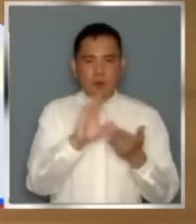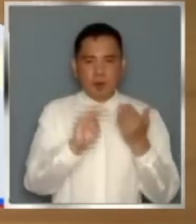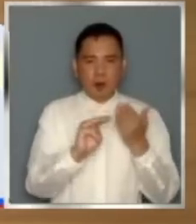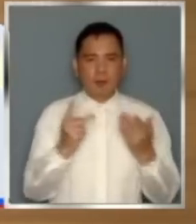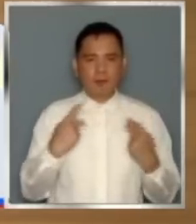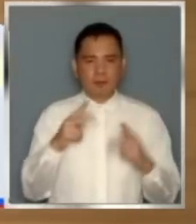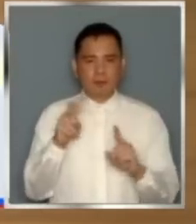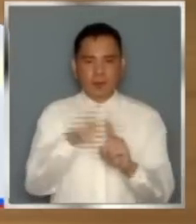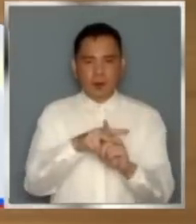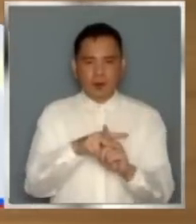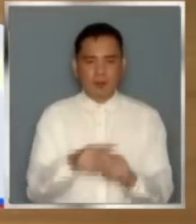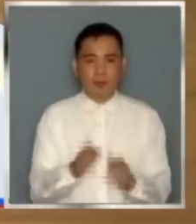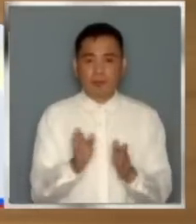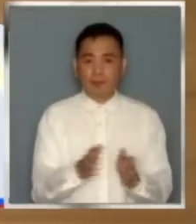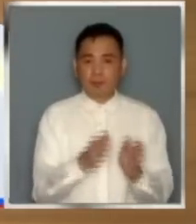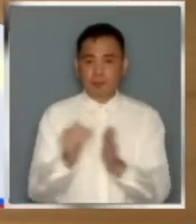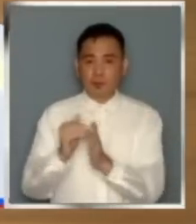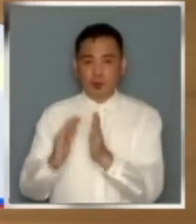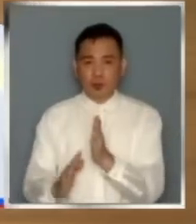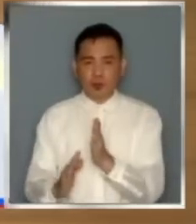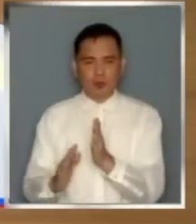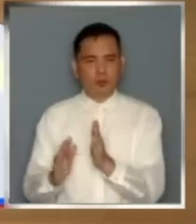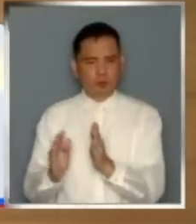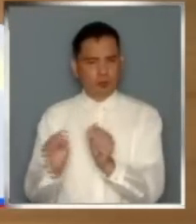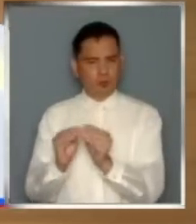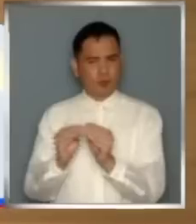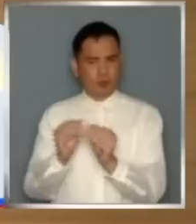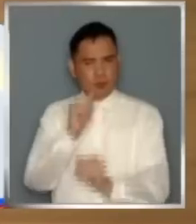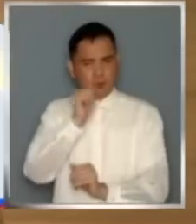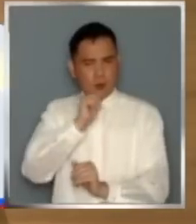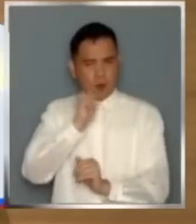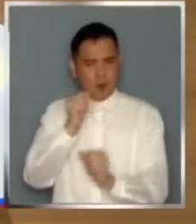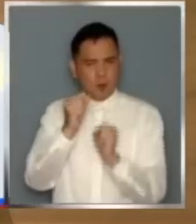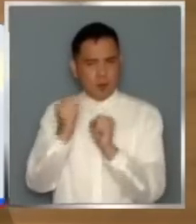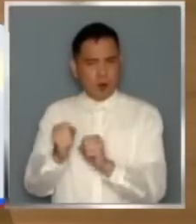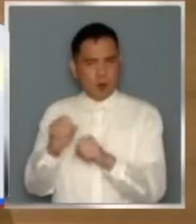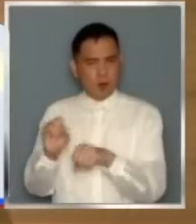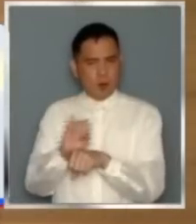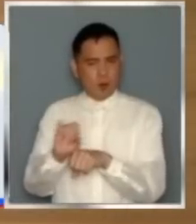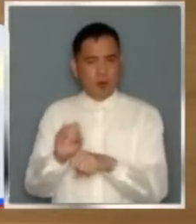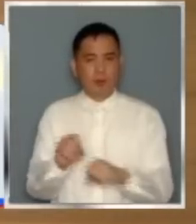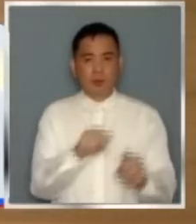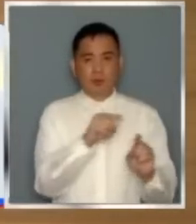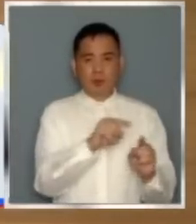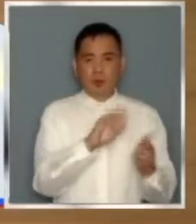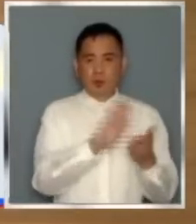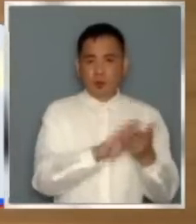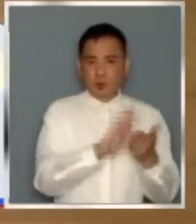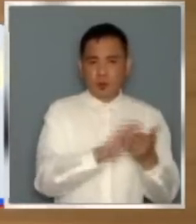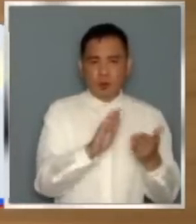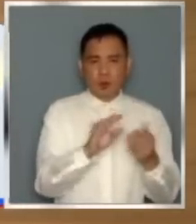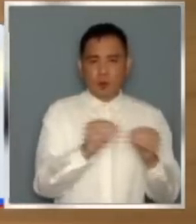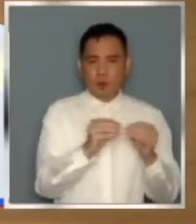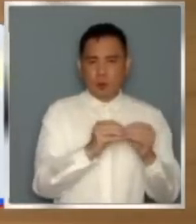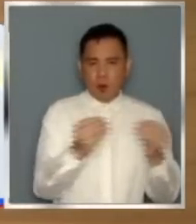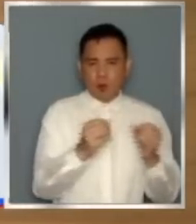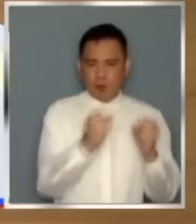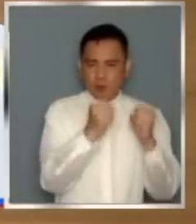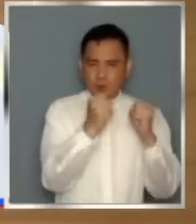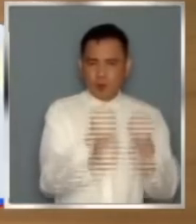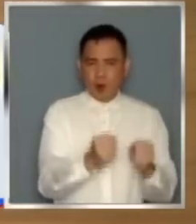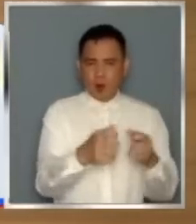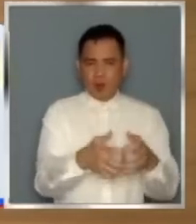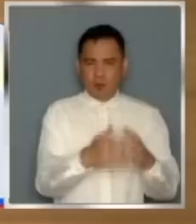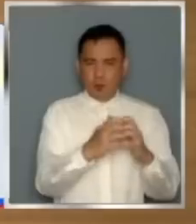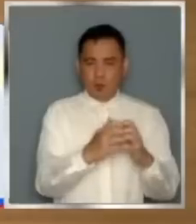resilient. Our public schools and facilities are being increased and fortified. The shortage of classrooms and facilities is being